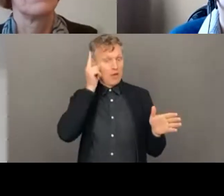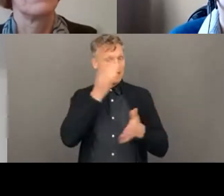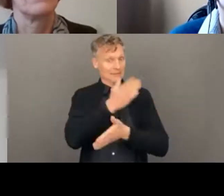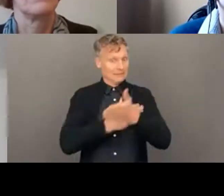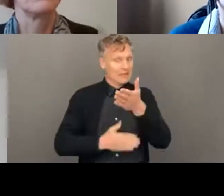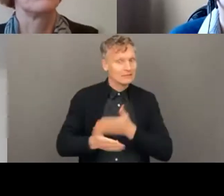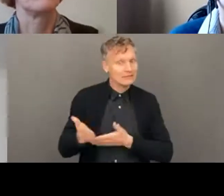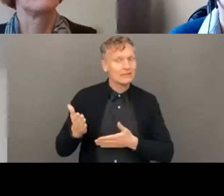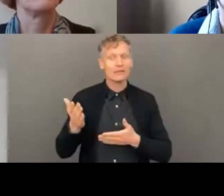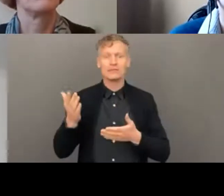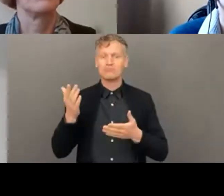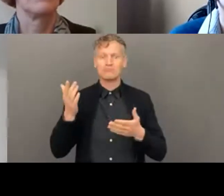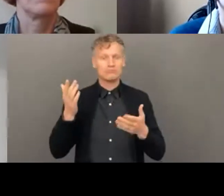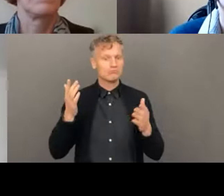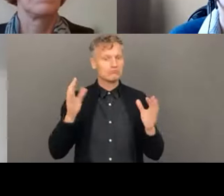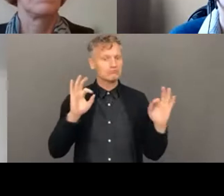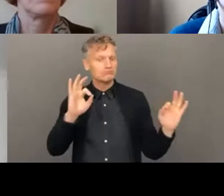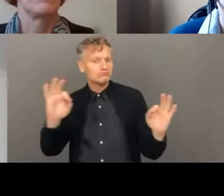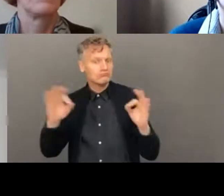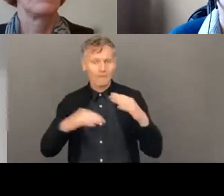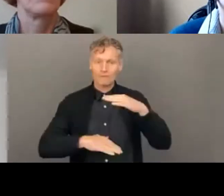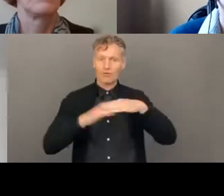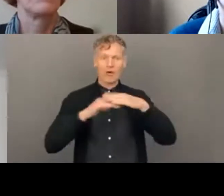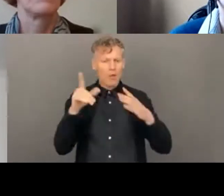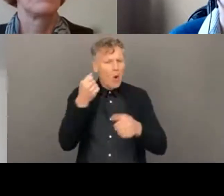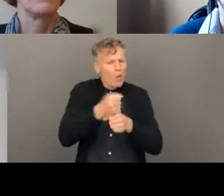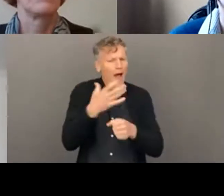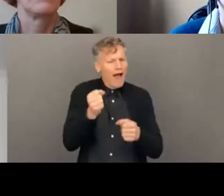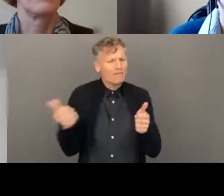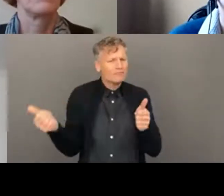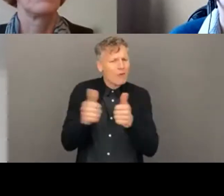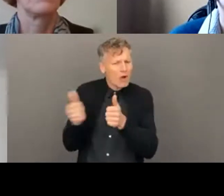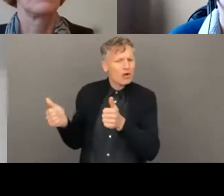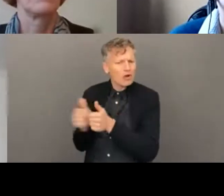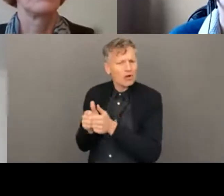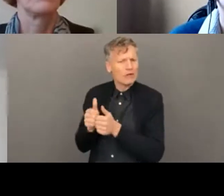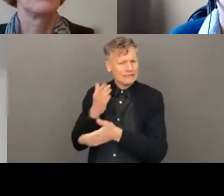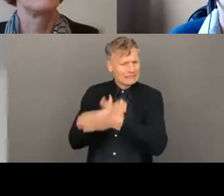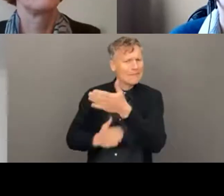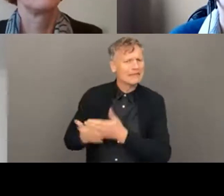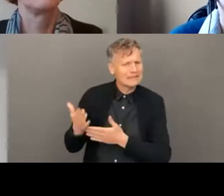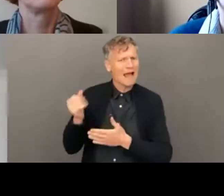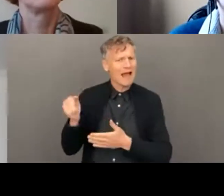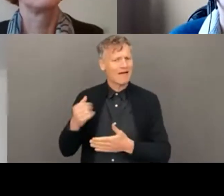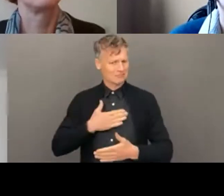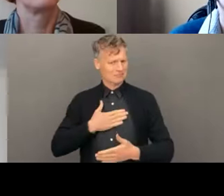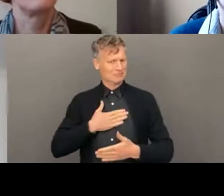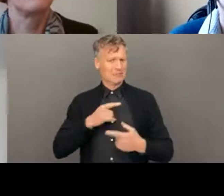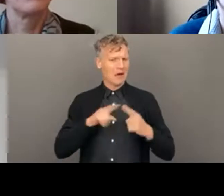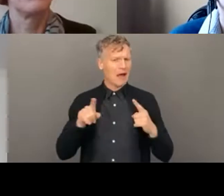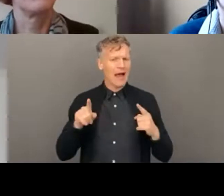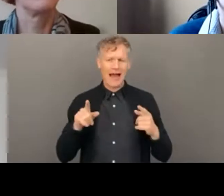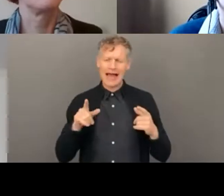our partners, but in terms of my own personal engagement, it was so removed. But let's pass on